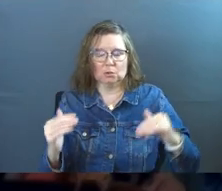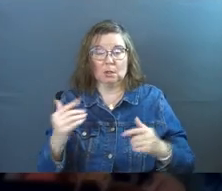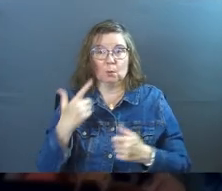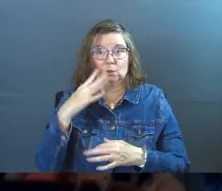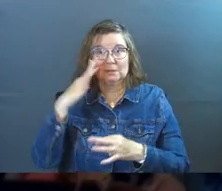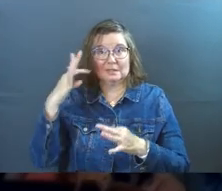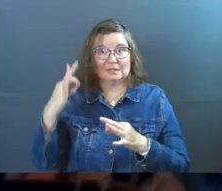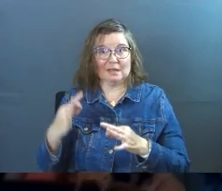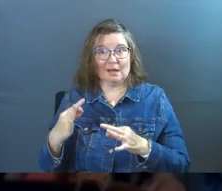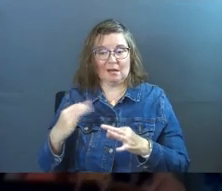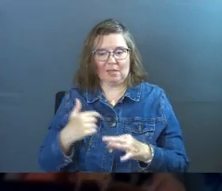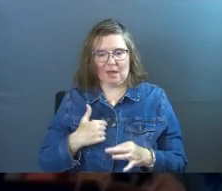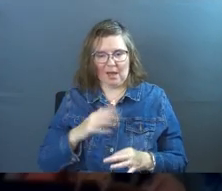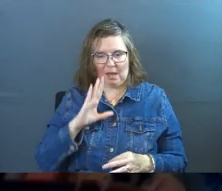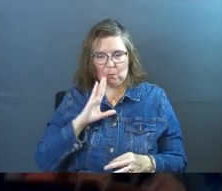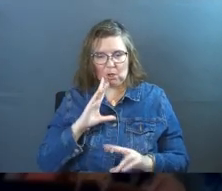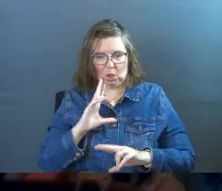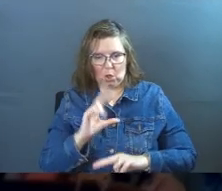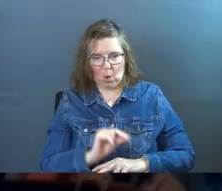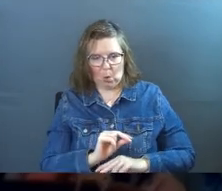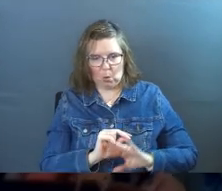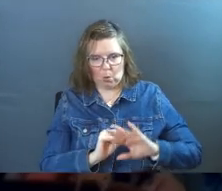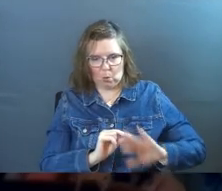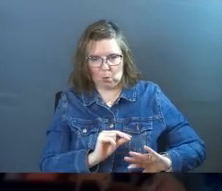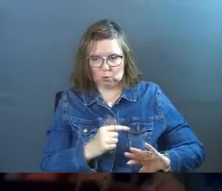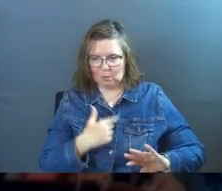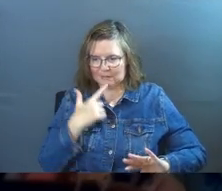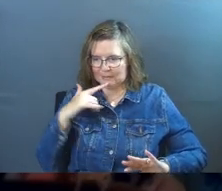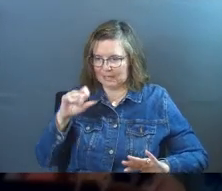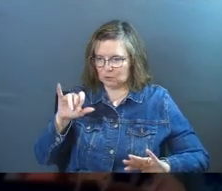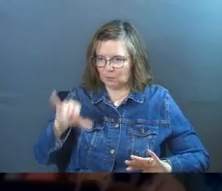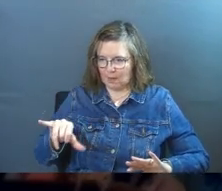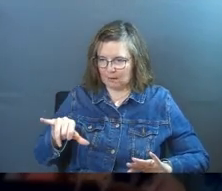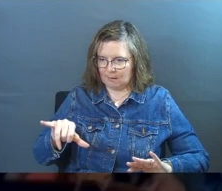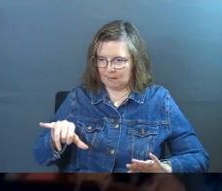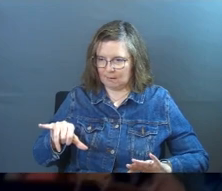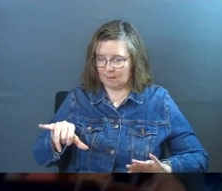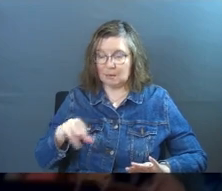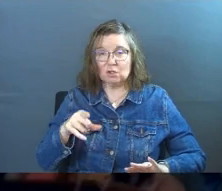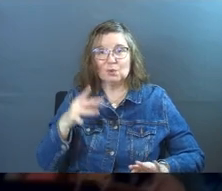decision that I will say no to this so I can say yes to this,